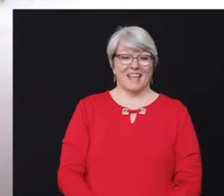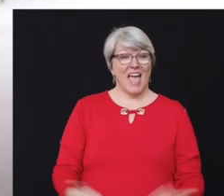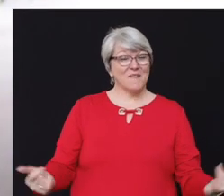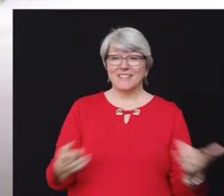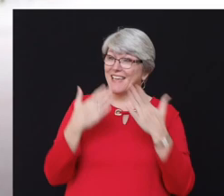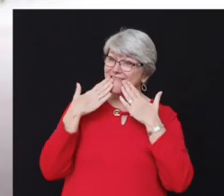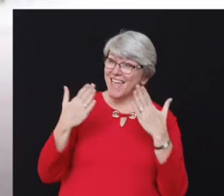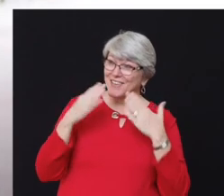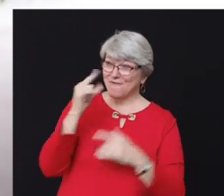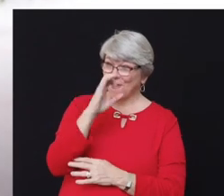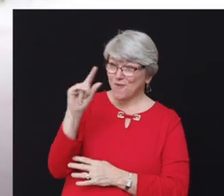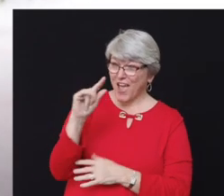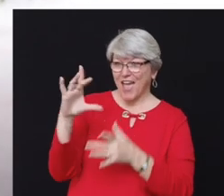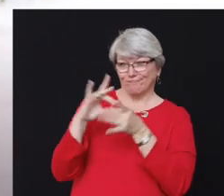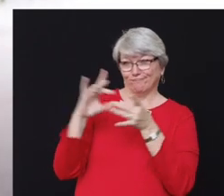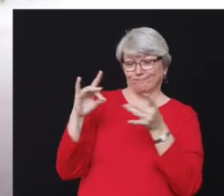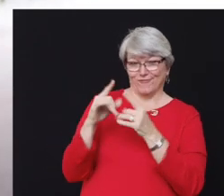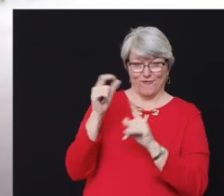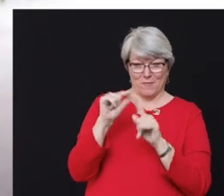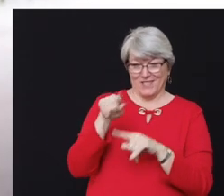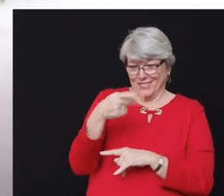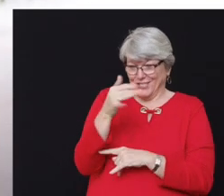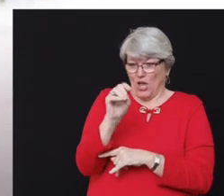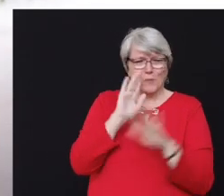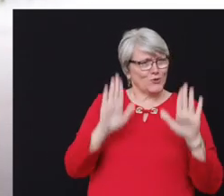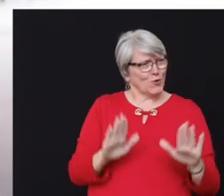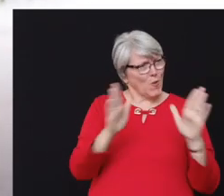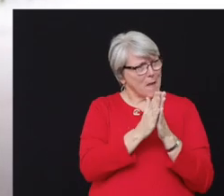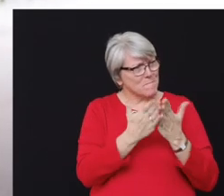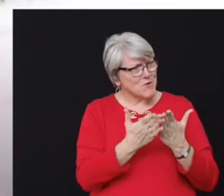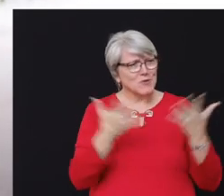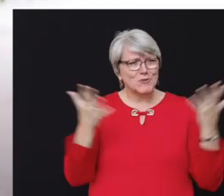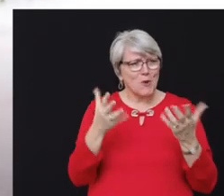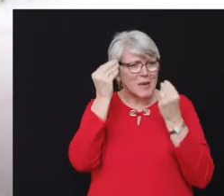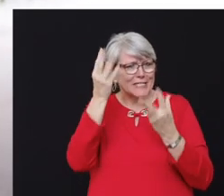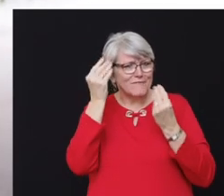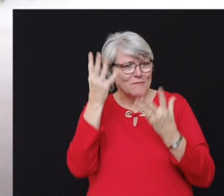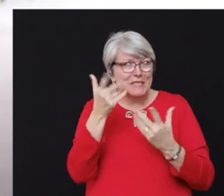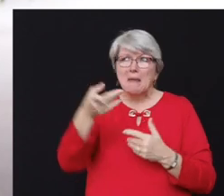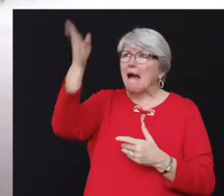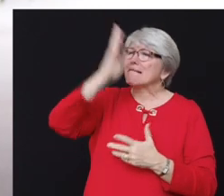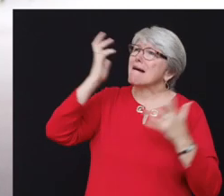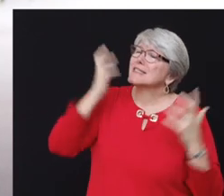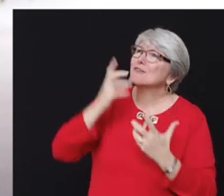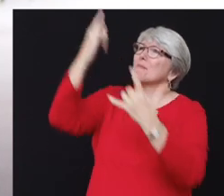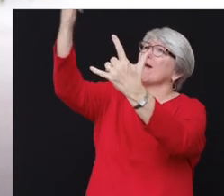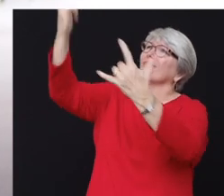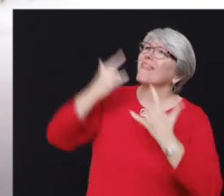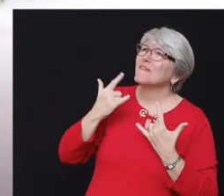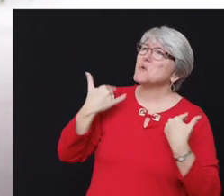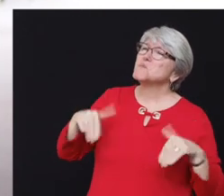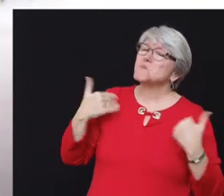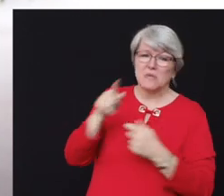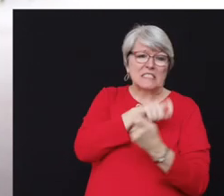Hey, we want to say thank you to Greg for sharing those words with us from the book of Psalms. Such a great book and so much information there about God's incredible love for us.